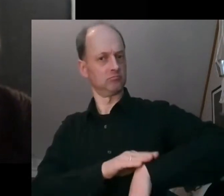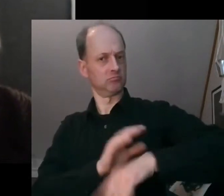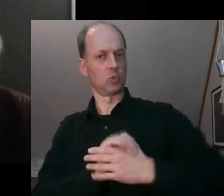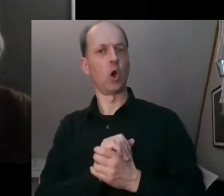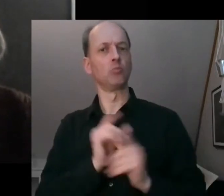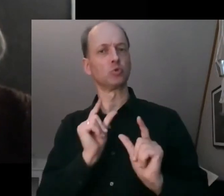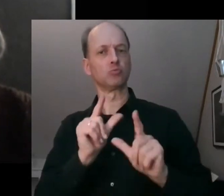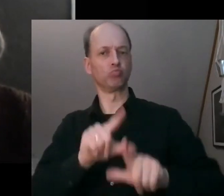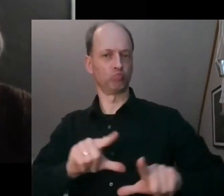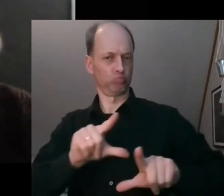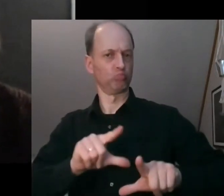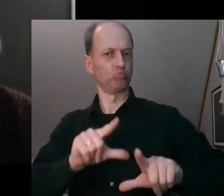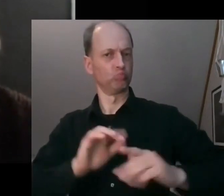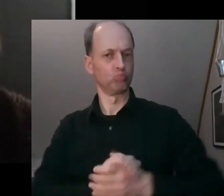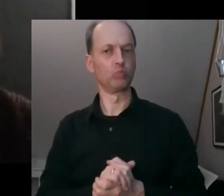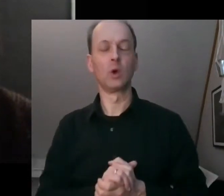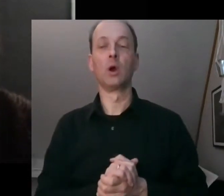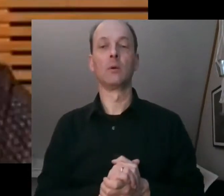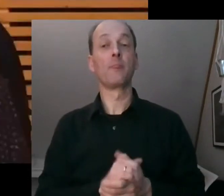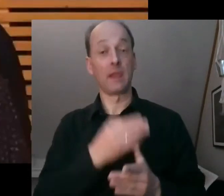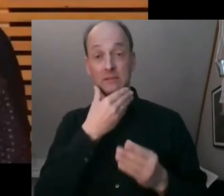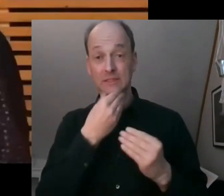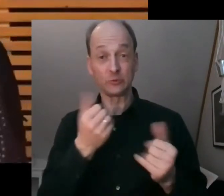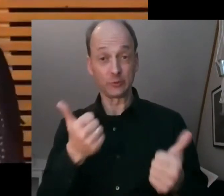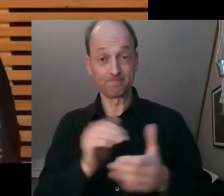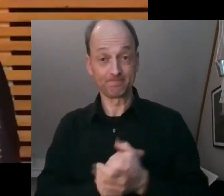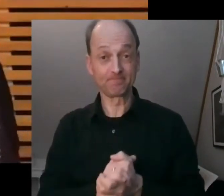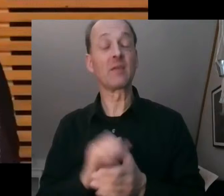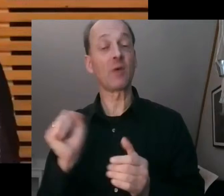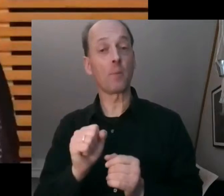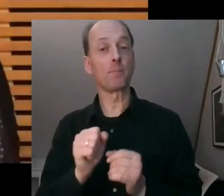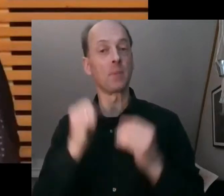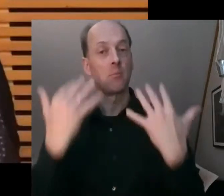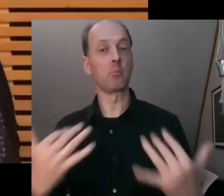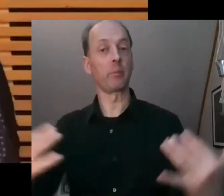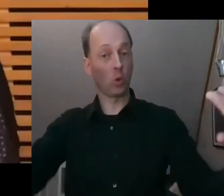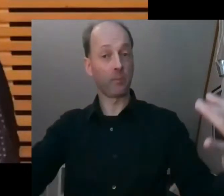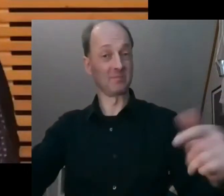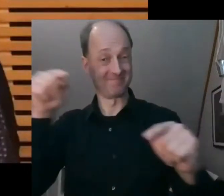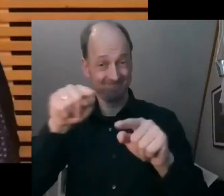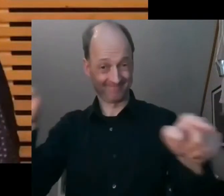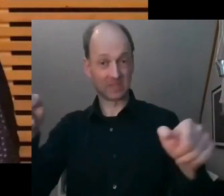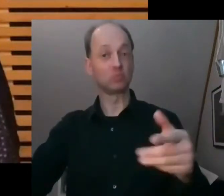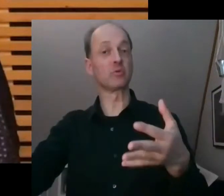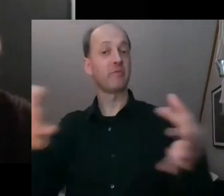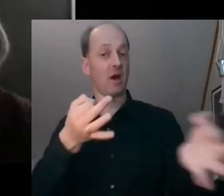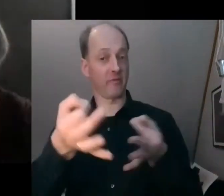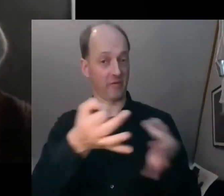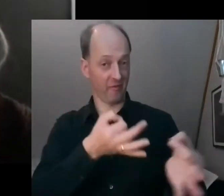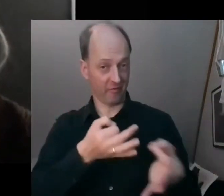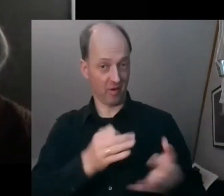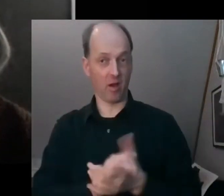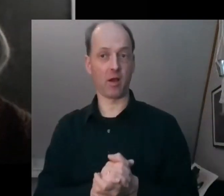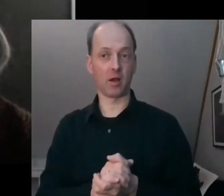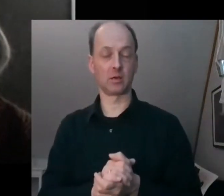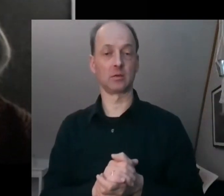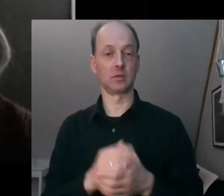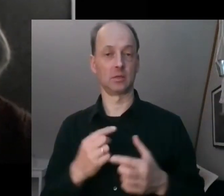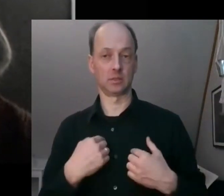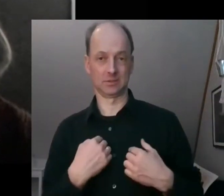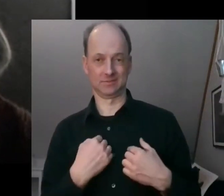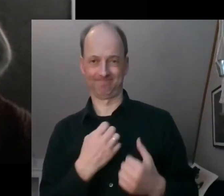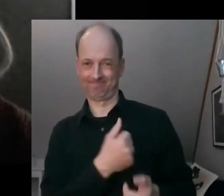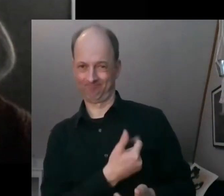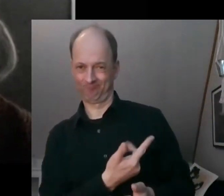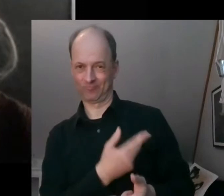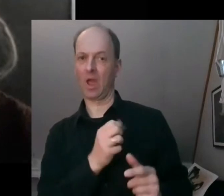and a lot of eye-opening issues, I think. I would like to say when I see that we are on time, and I would like